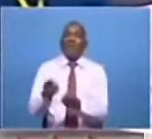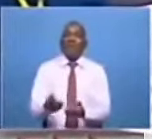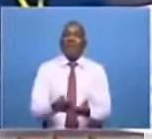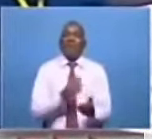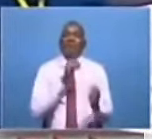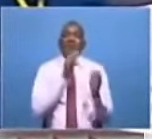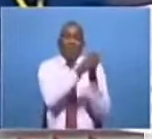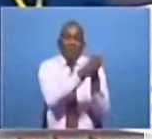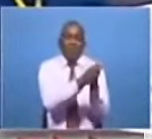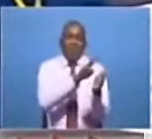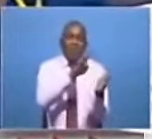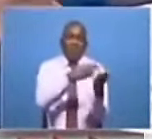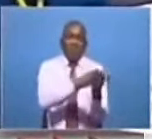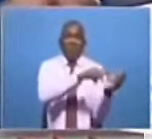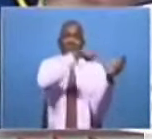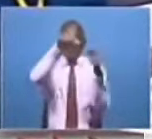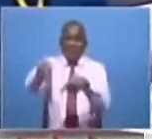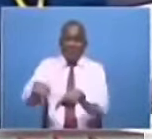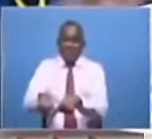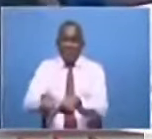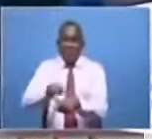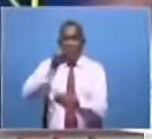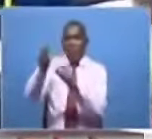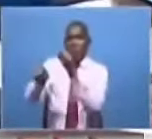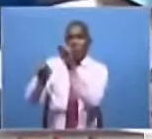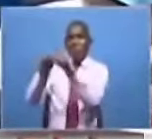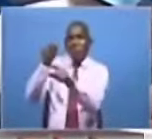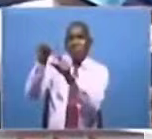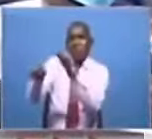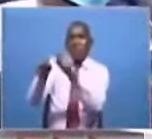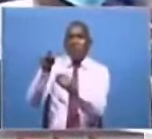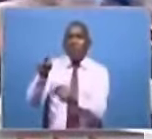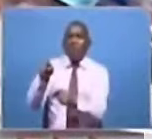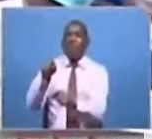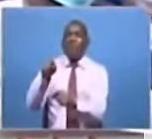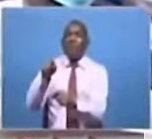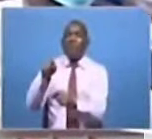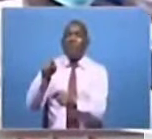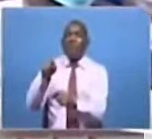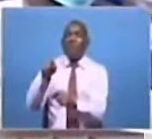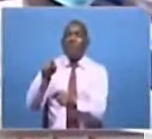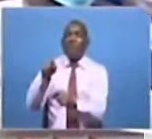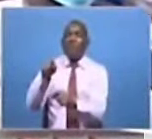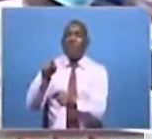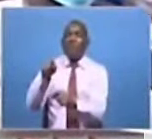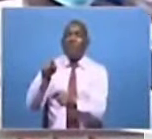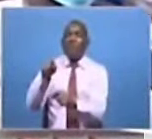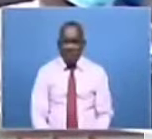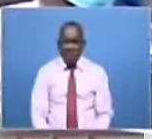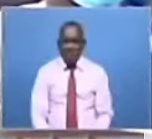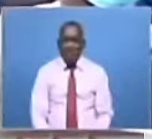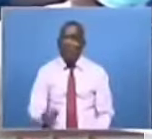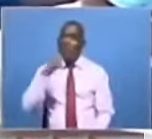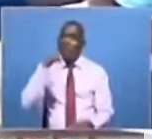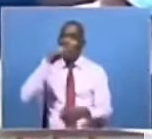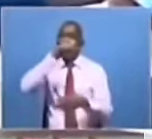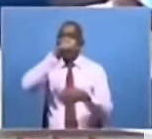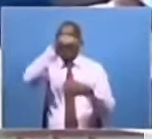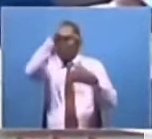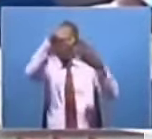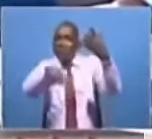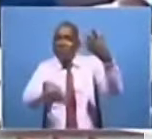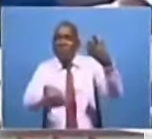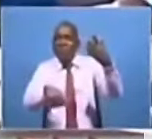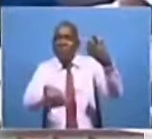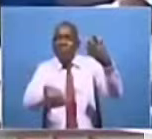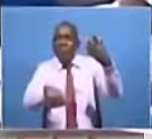witness when he enters the witness box, and to put before them, didn't you say this on oath in an affidavit before this court? This is